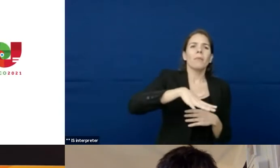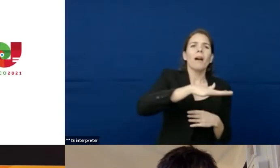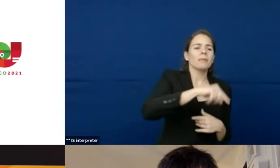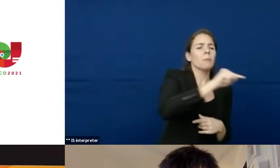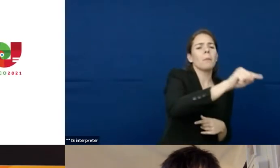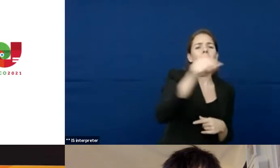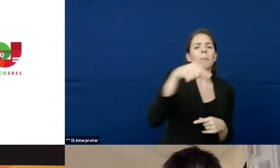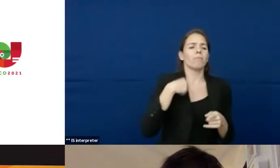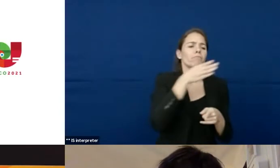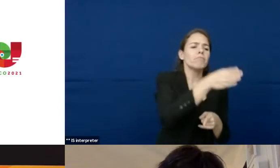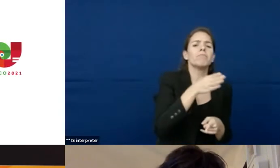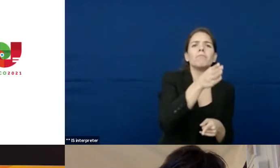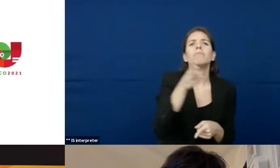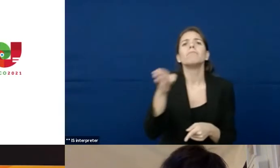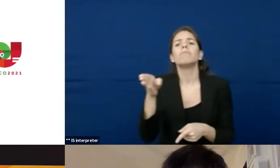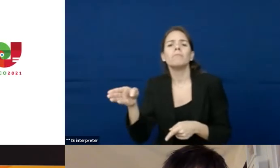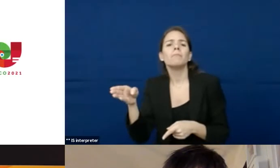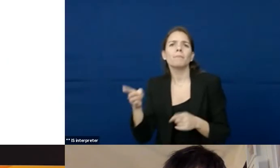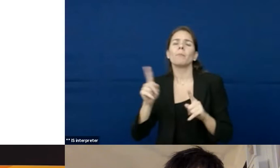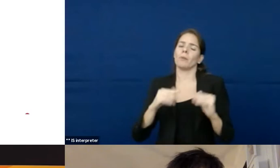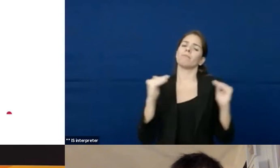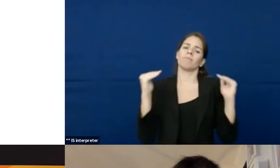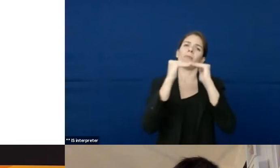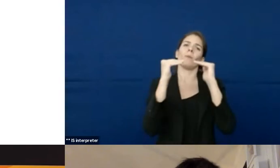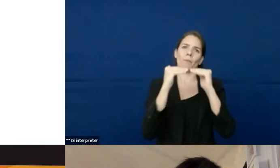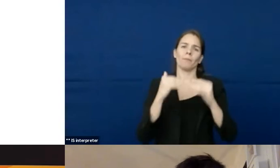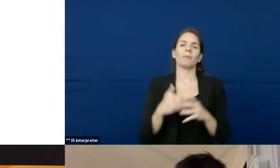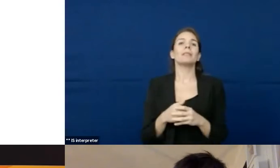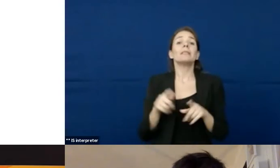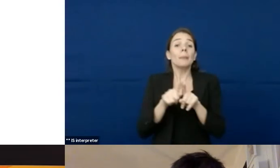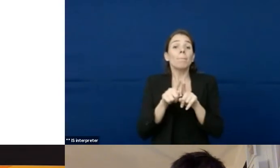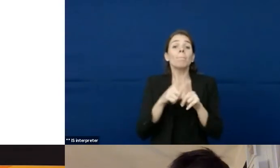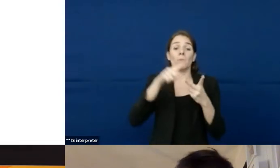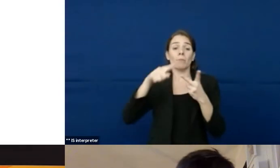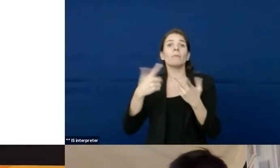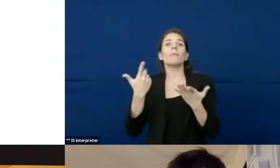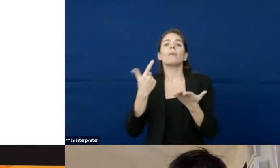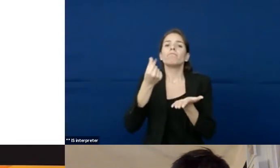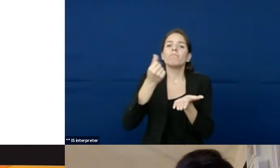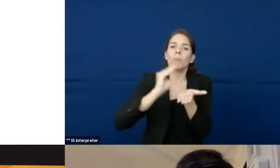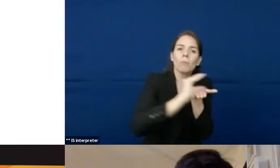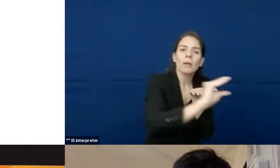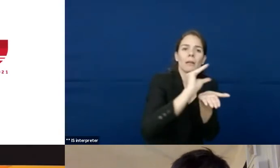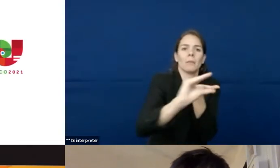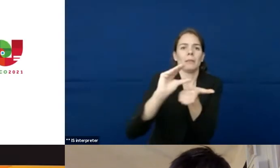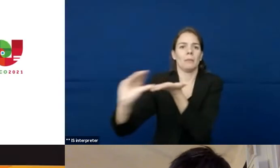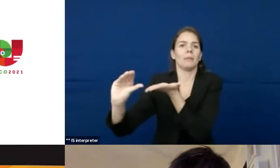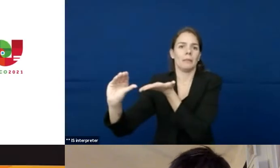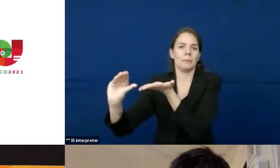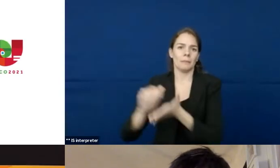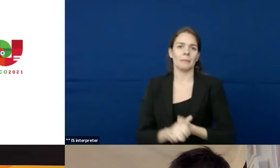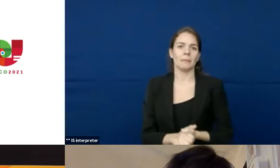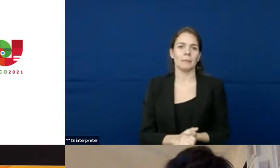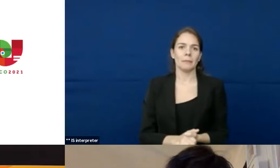domain. So this takes me to my second point. The question is not why anymore, the